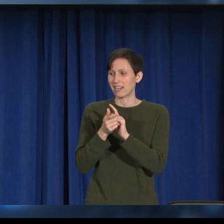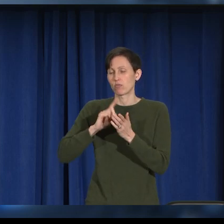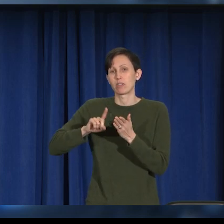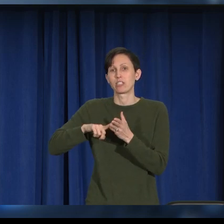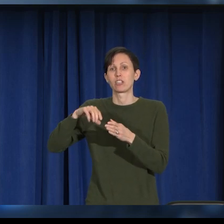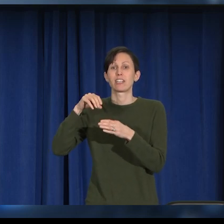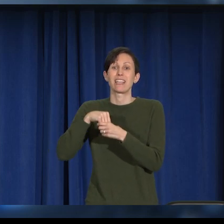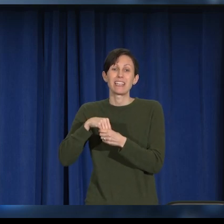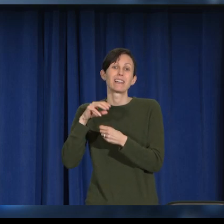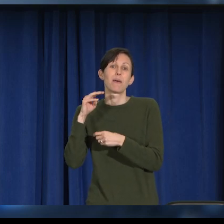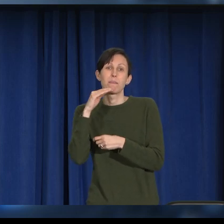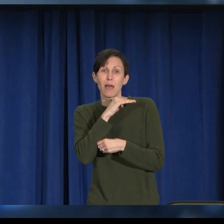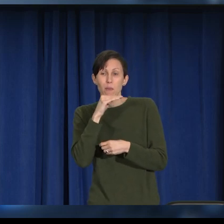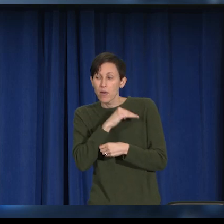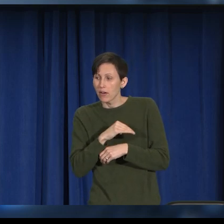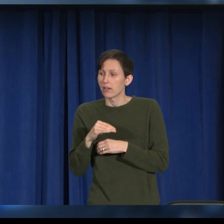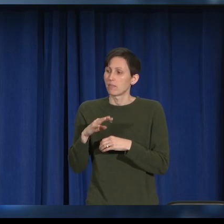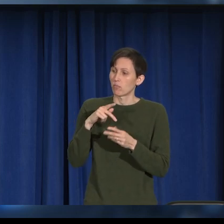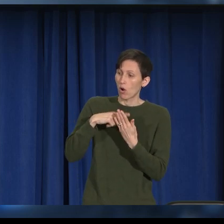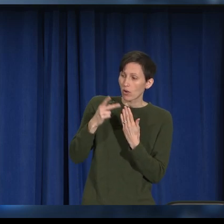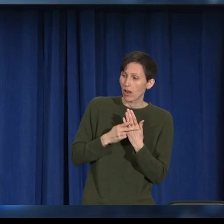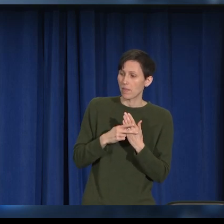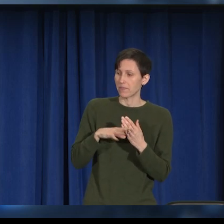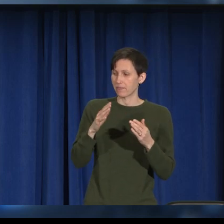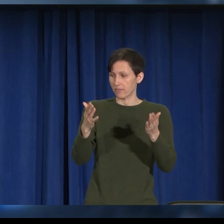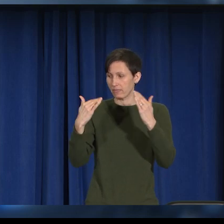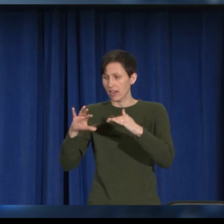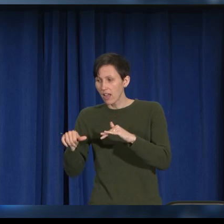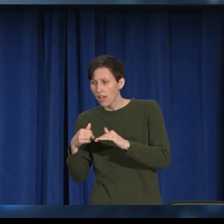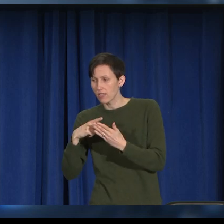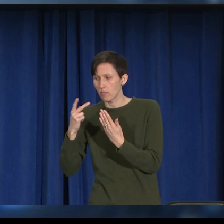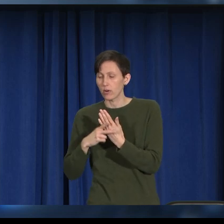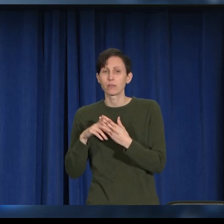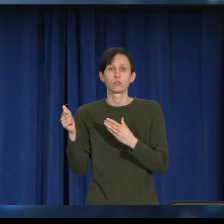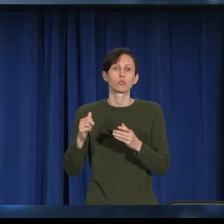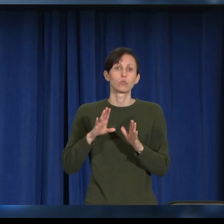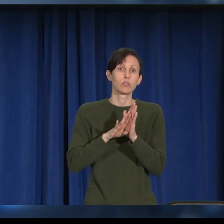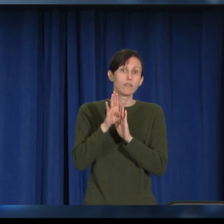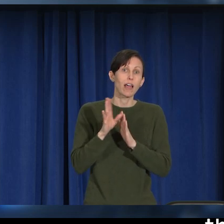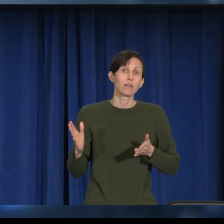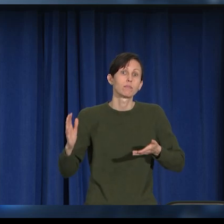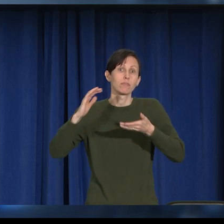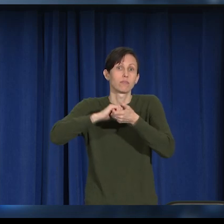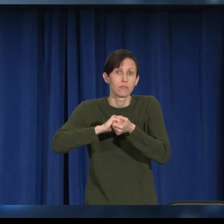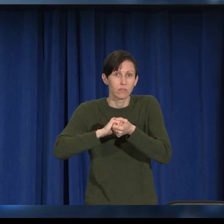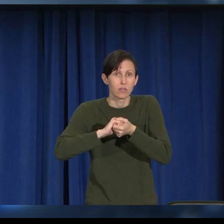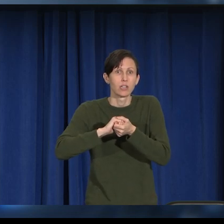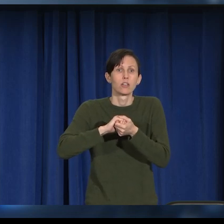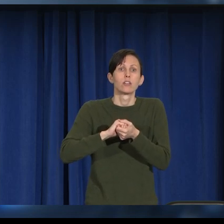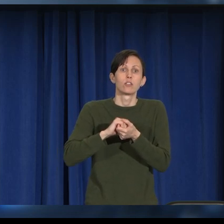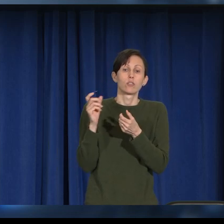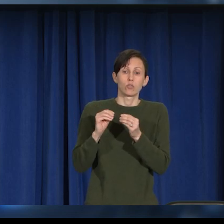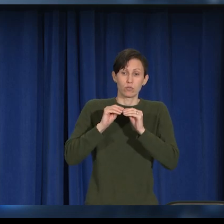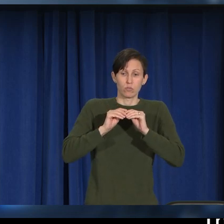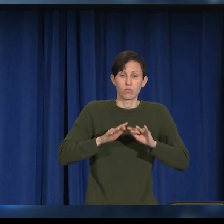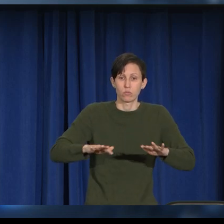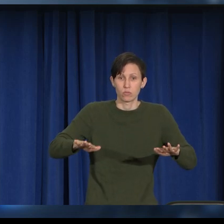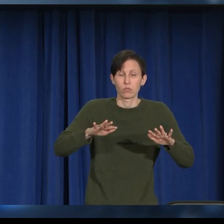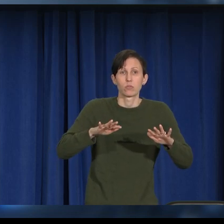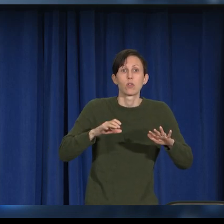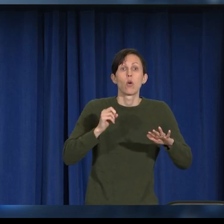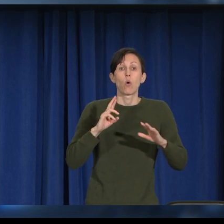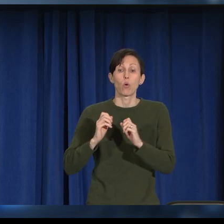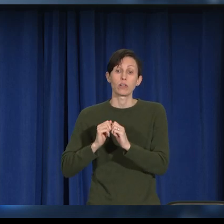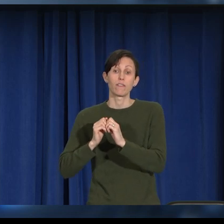the Melbourne Accelerator program to develop next level collaboration as a social enterprise or a spin out